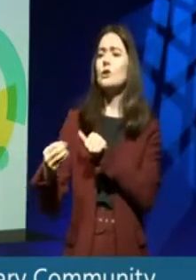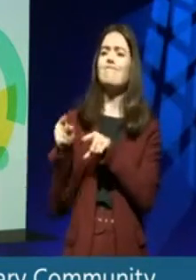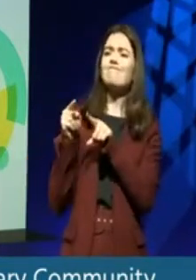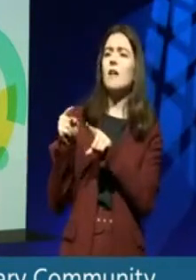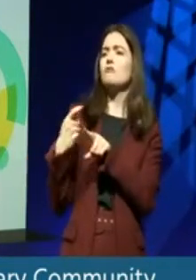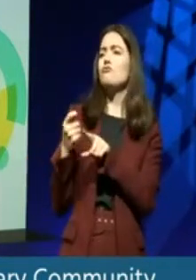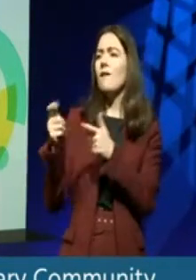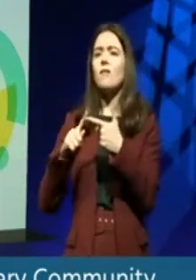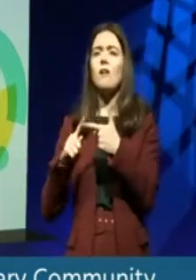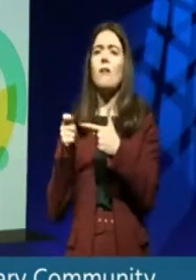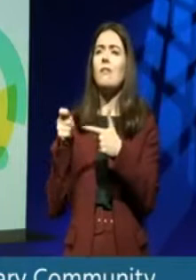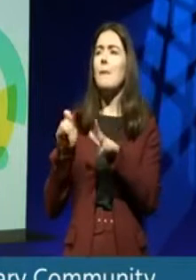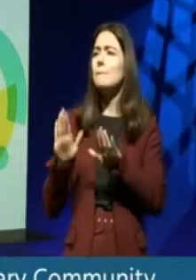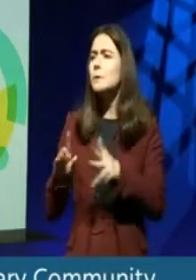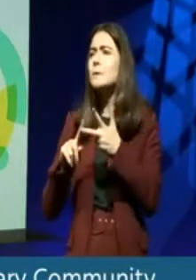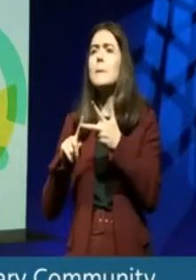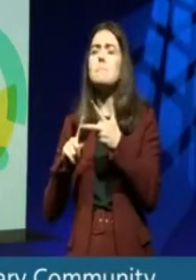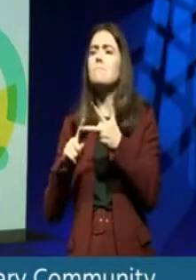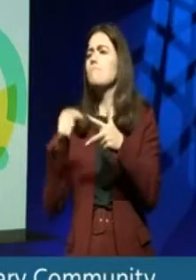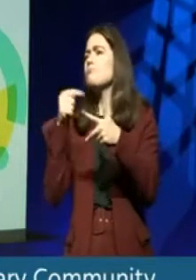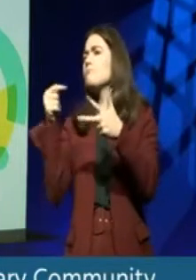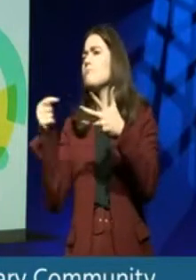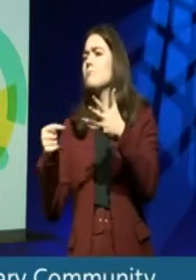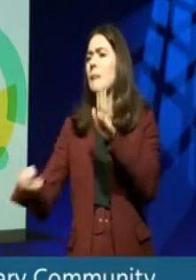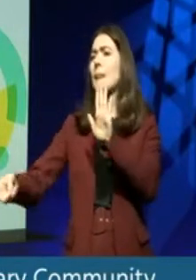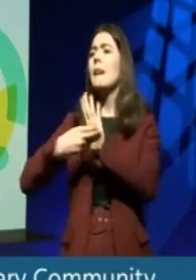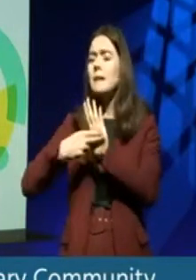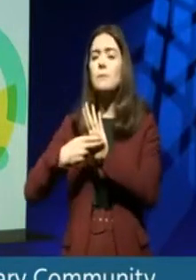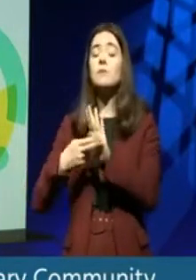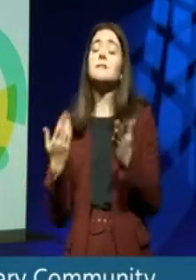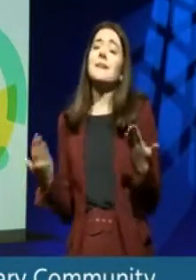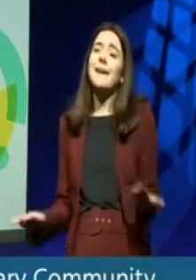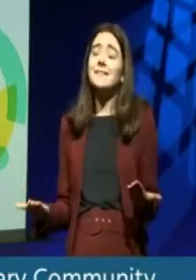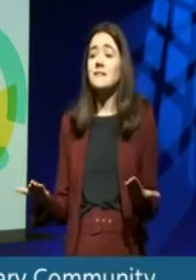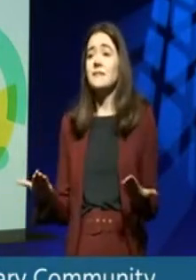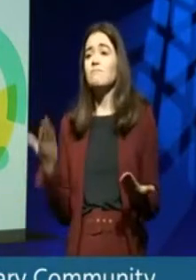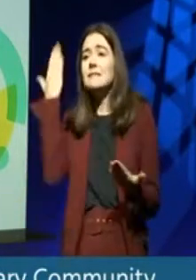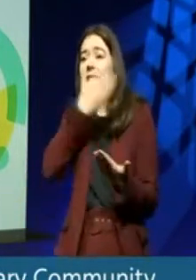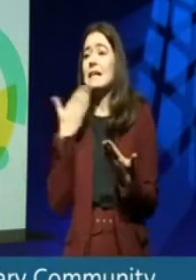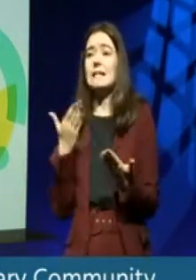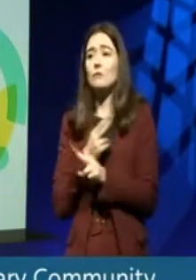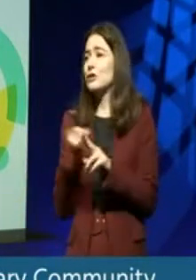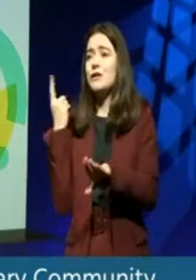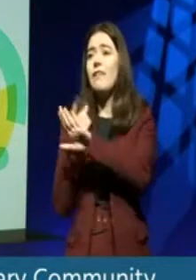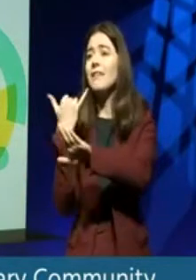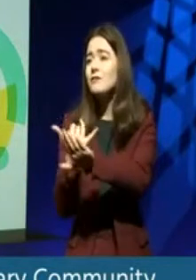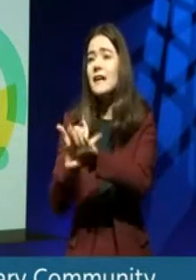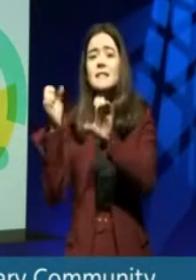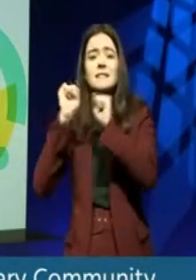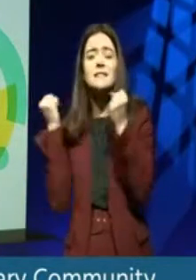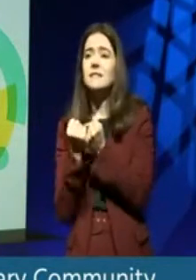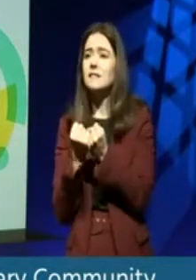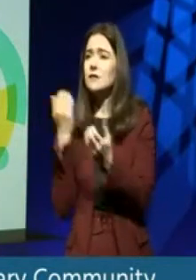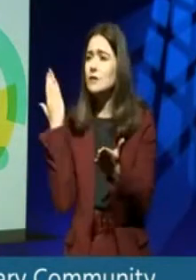their Muslim, you're them, they, use. And unfortunately, we haven't got there as a society to break that